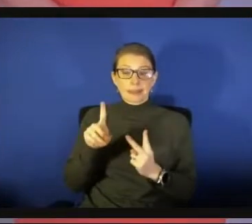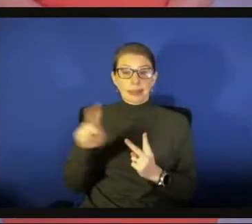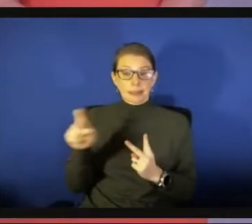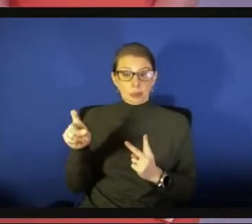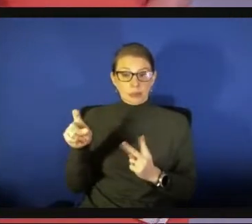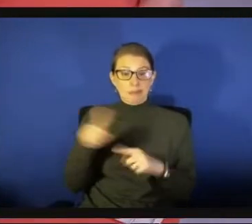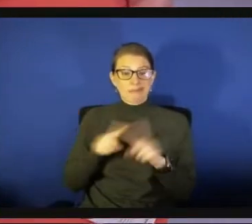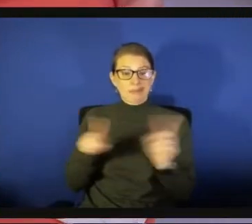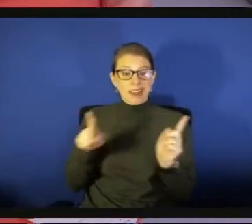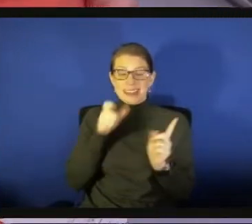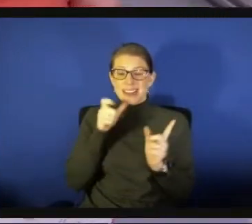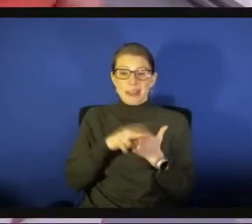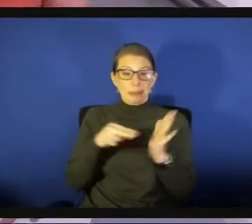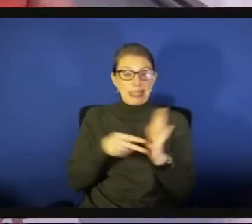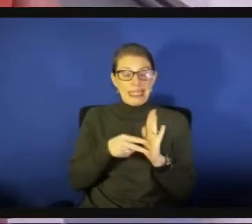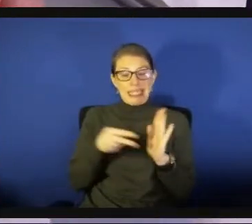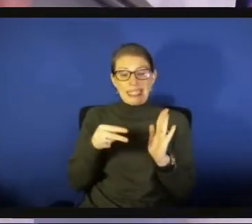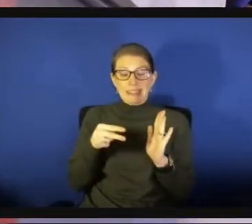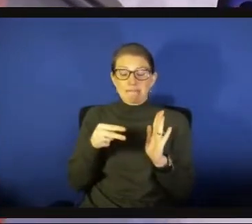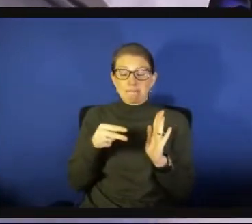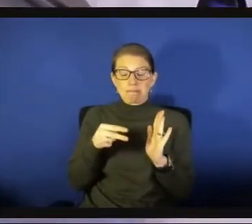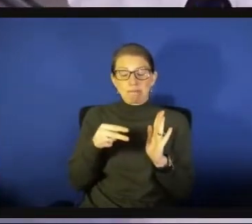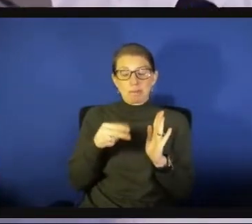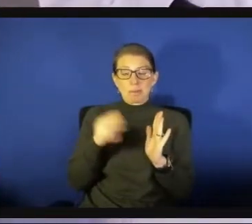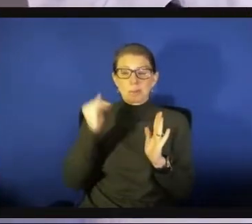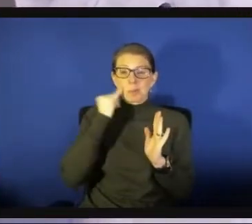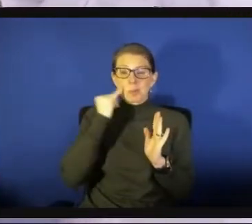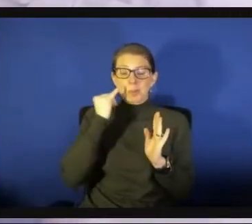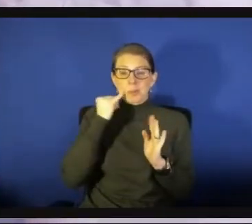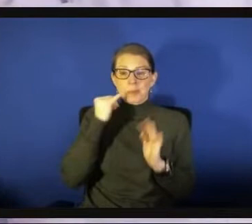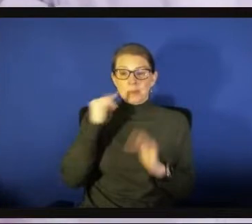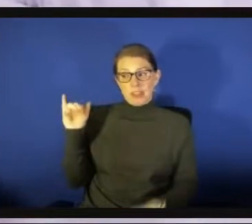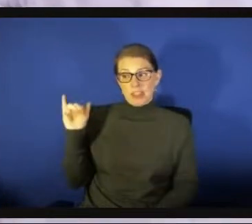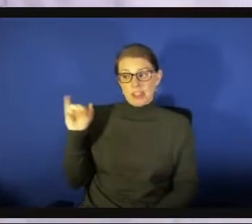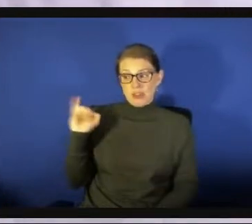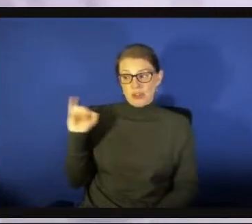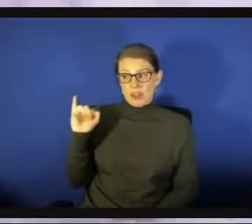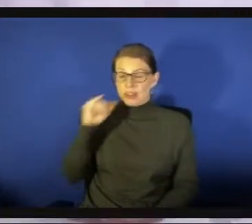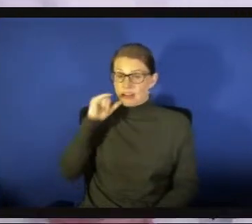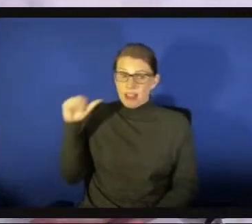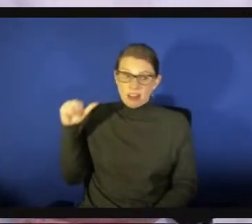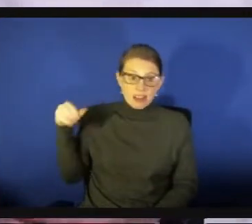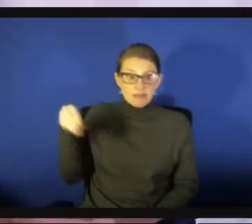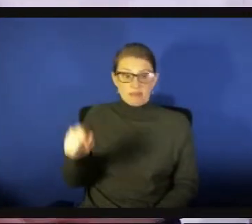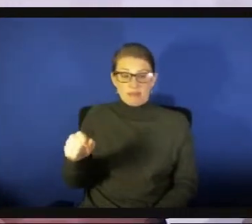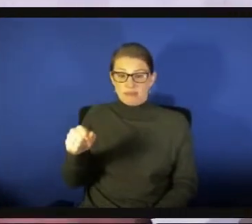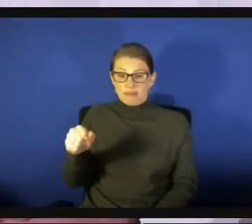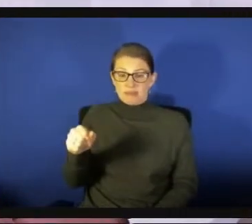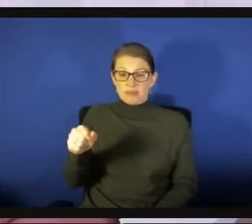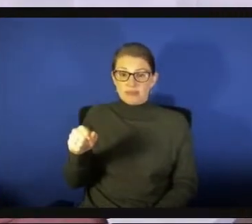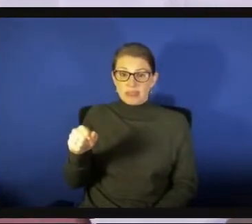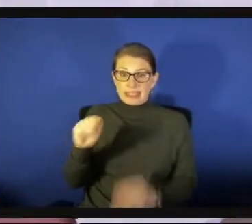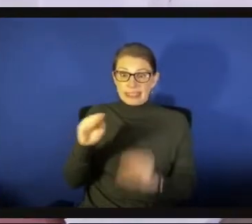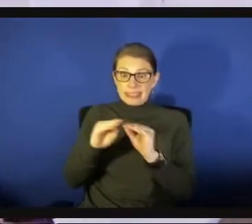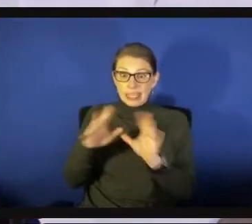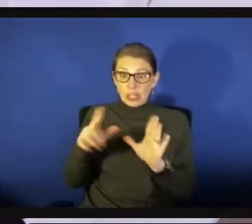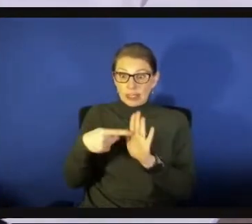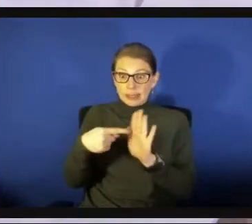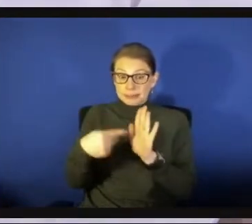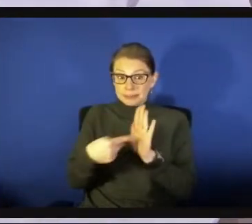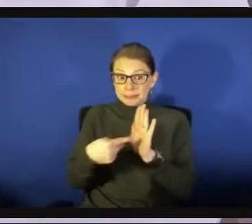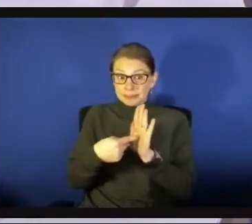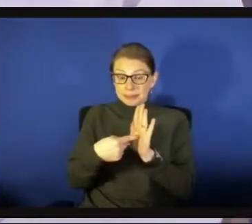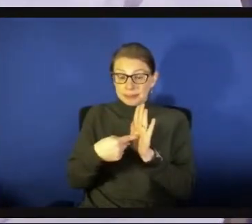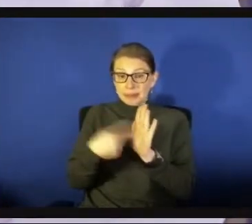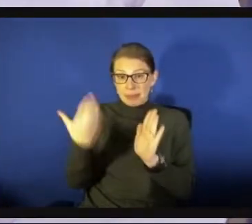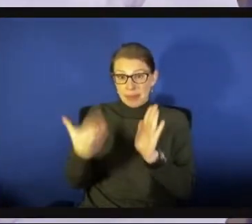mean necessarily that if their insurance doesn't explicitly cover it, that it might not, it still might be a